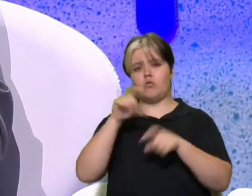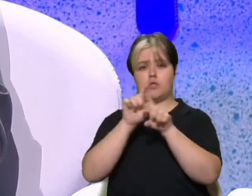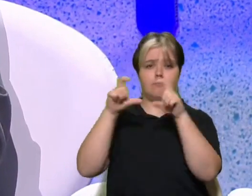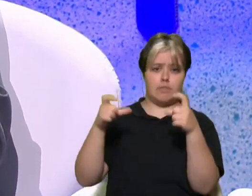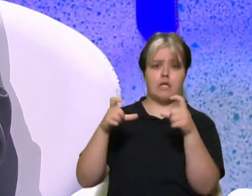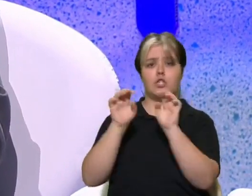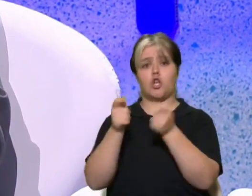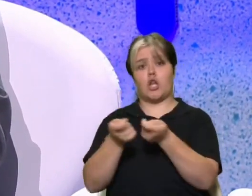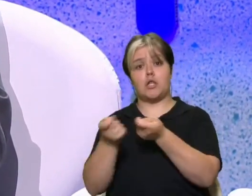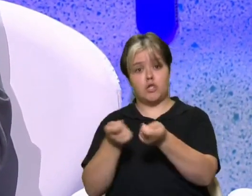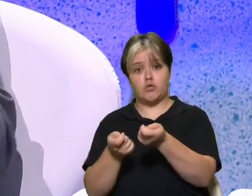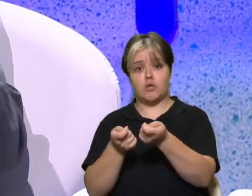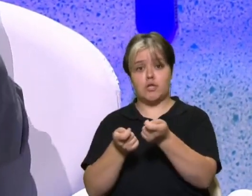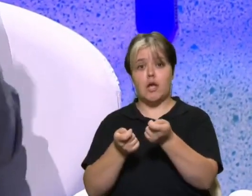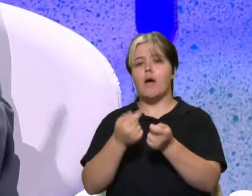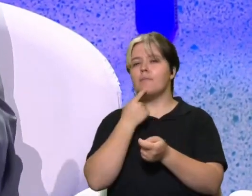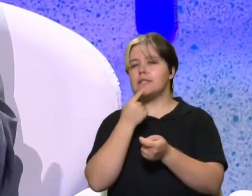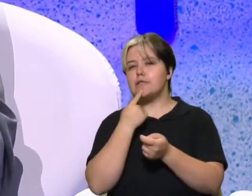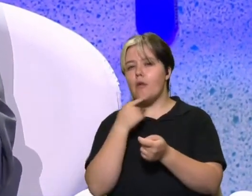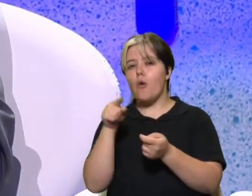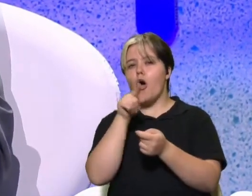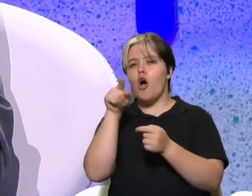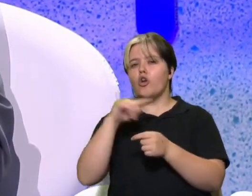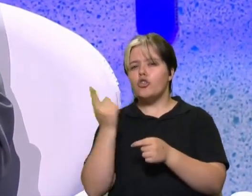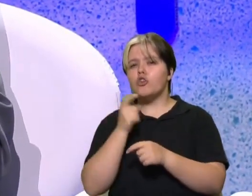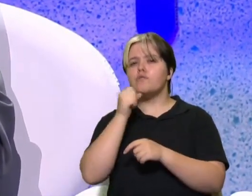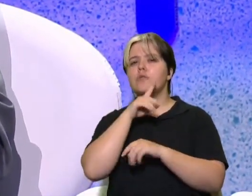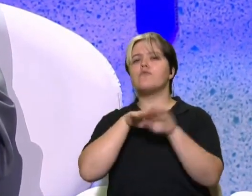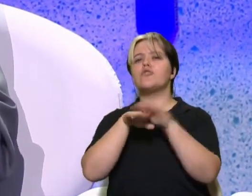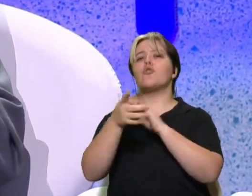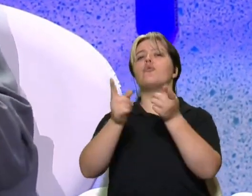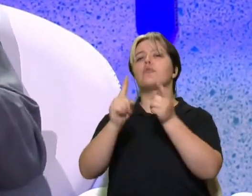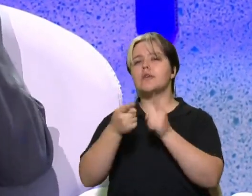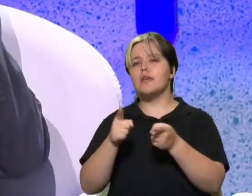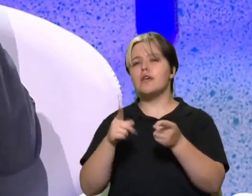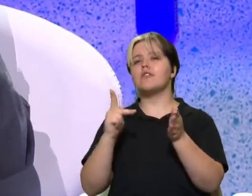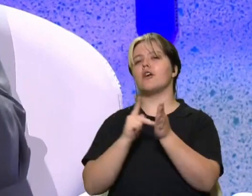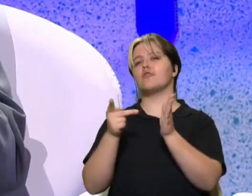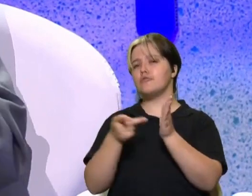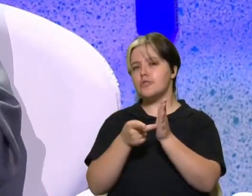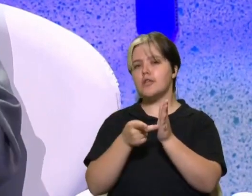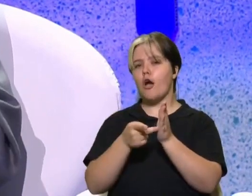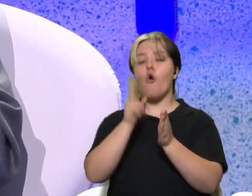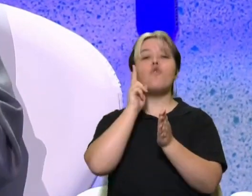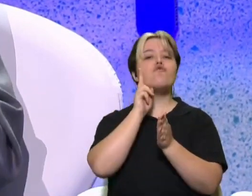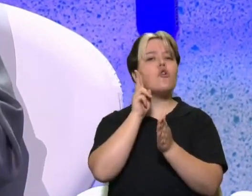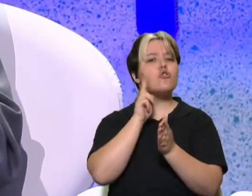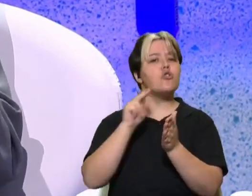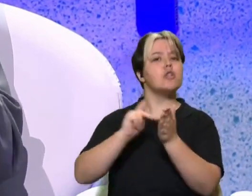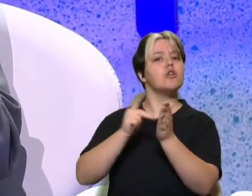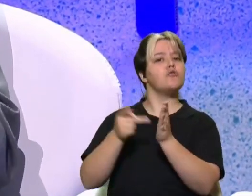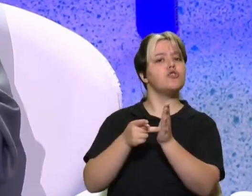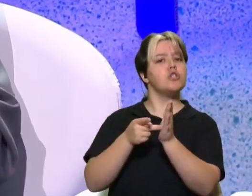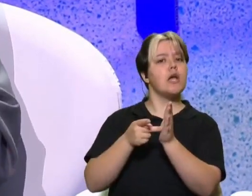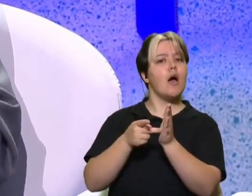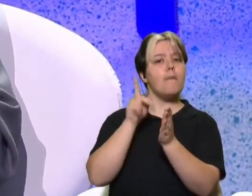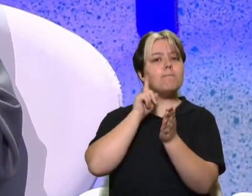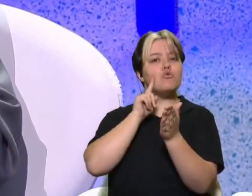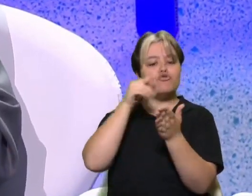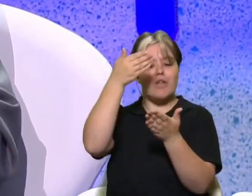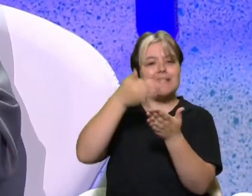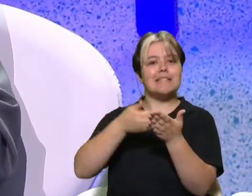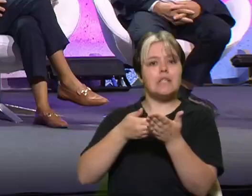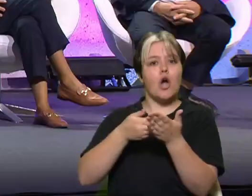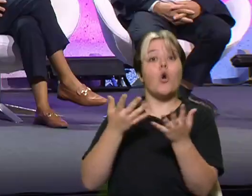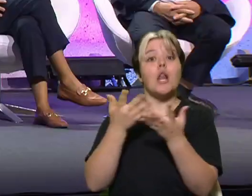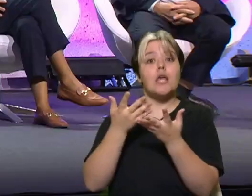users, organizations, companies are aware of what they can do with the AI technology, value, relevance of the